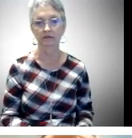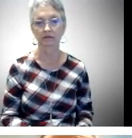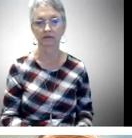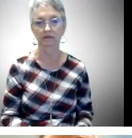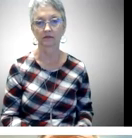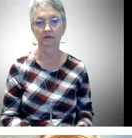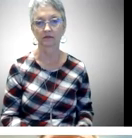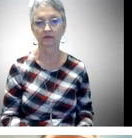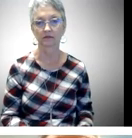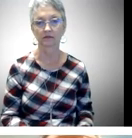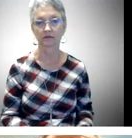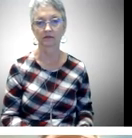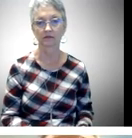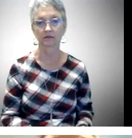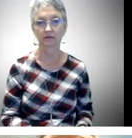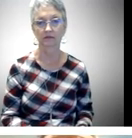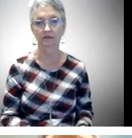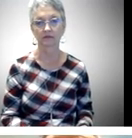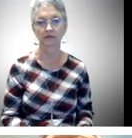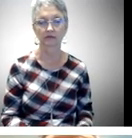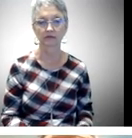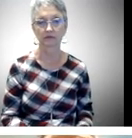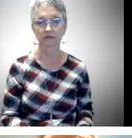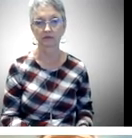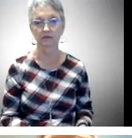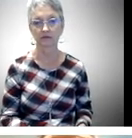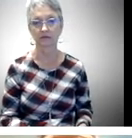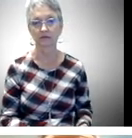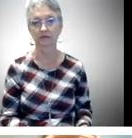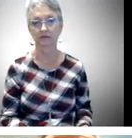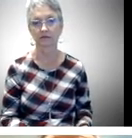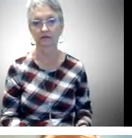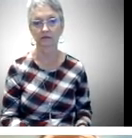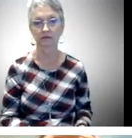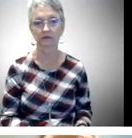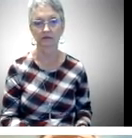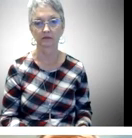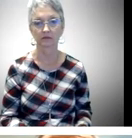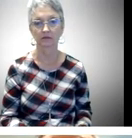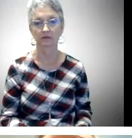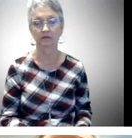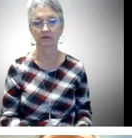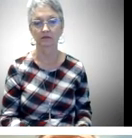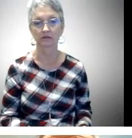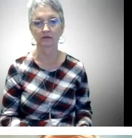doctors who are horrible, that don't know the alternatives, and so they always recommend